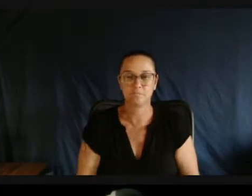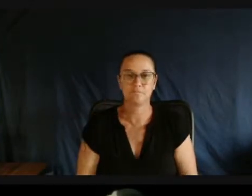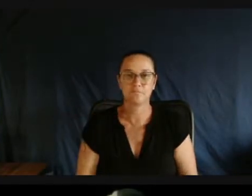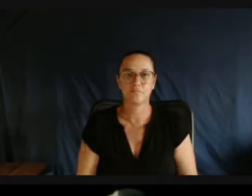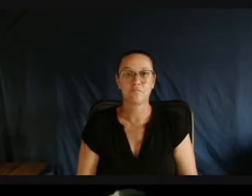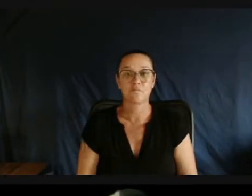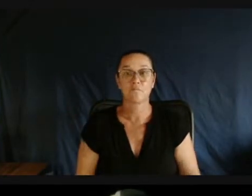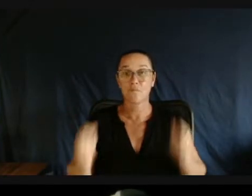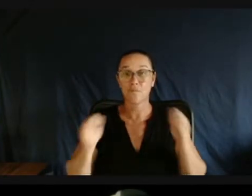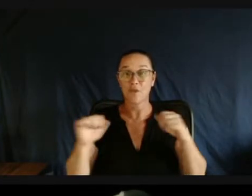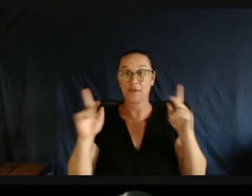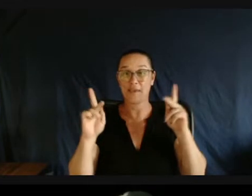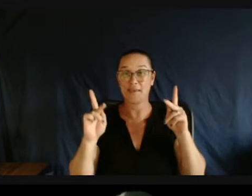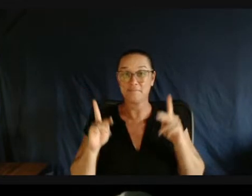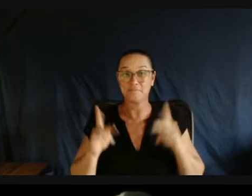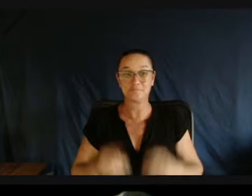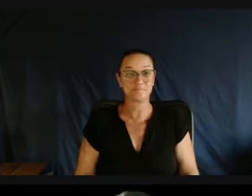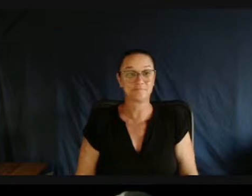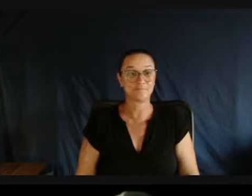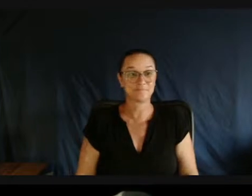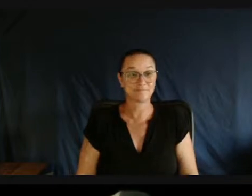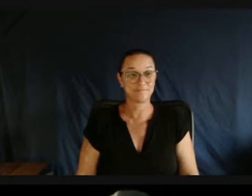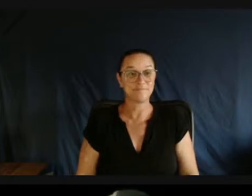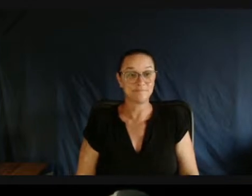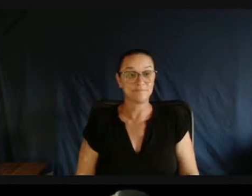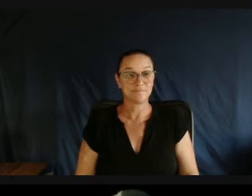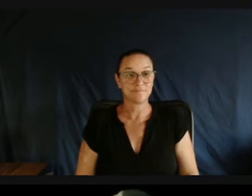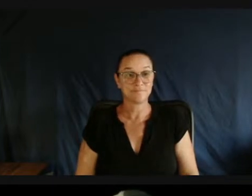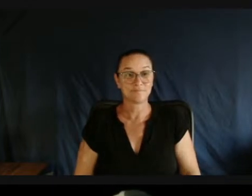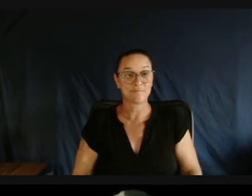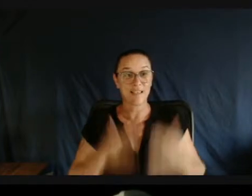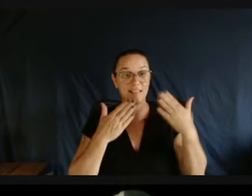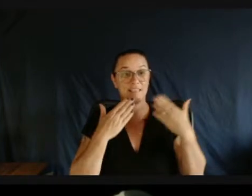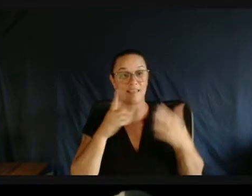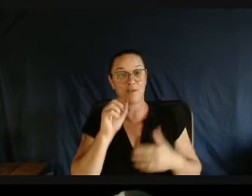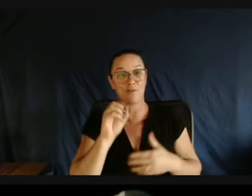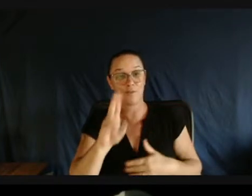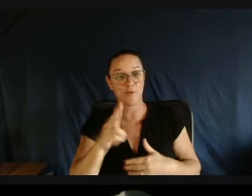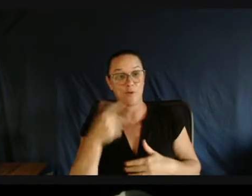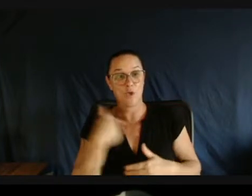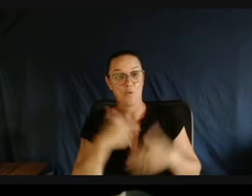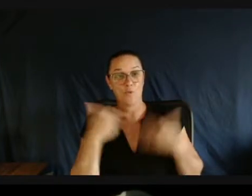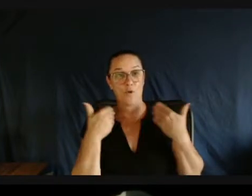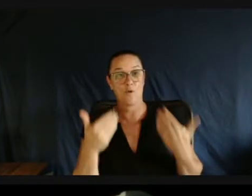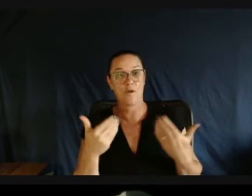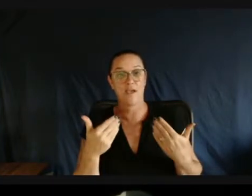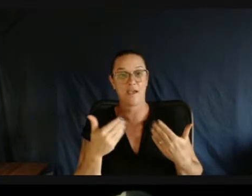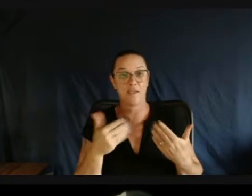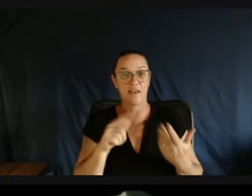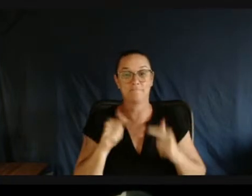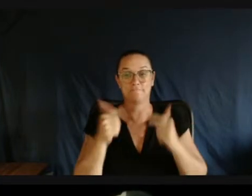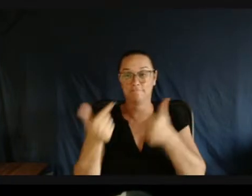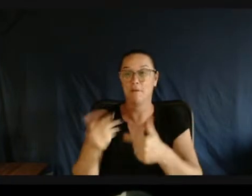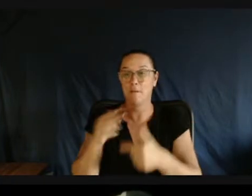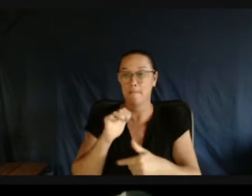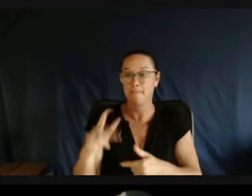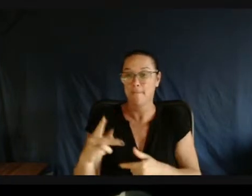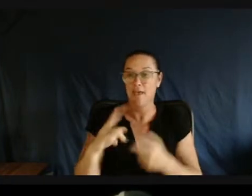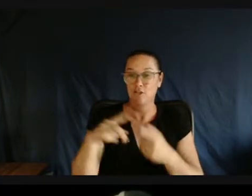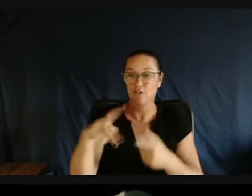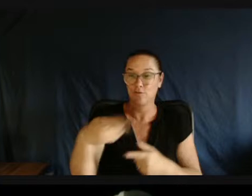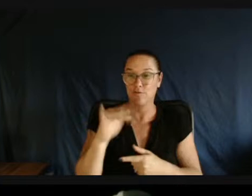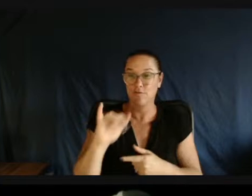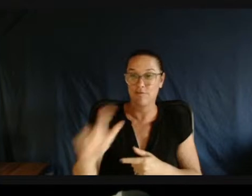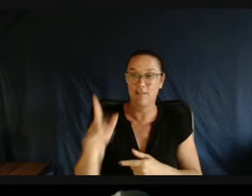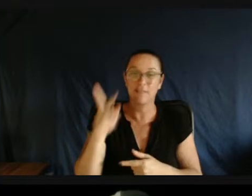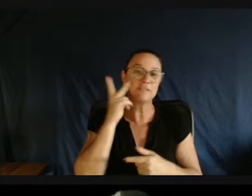All right. There we go. Yeah. Well, thank you, Lou. We will go ahead and tag Phil back in for the back half of this and see where